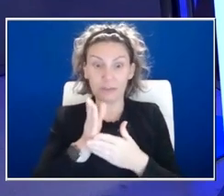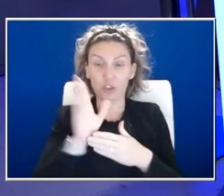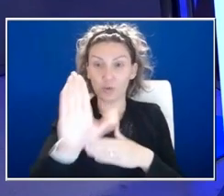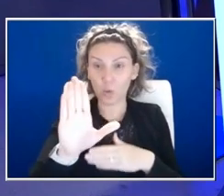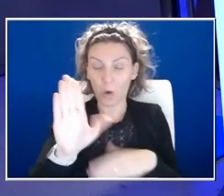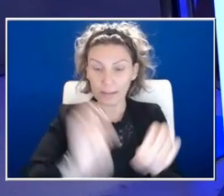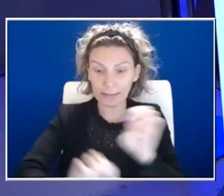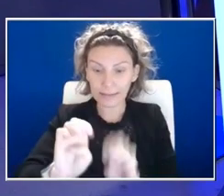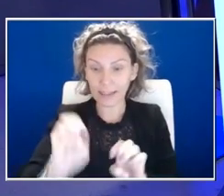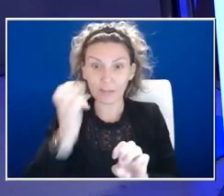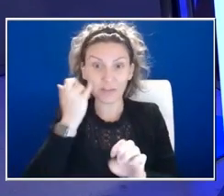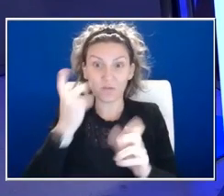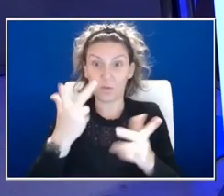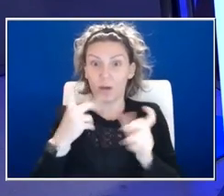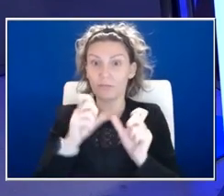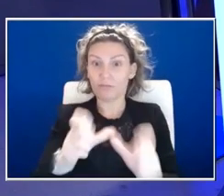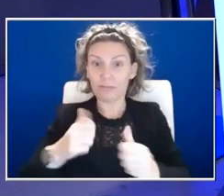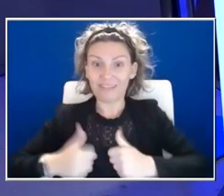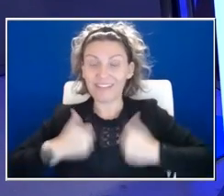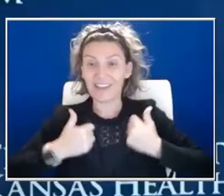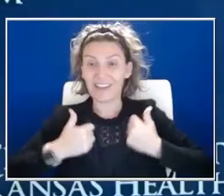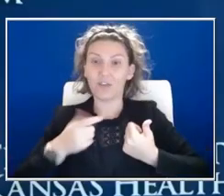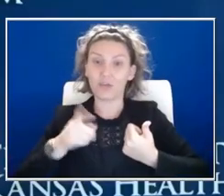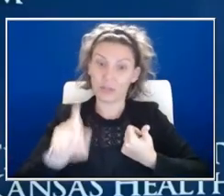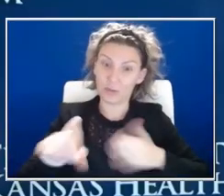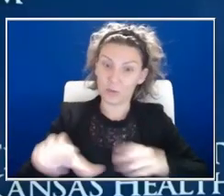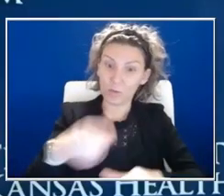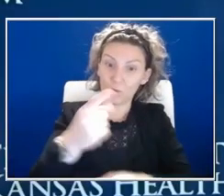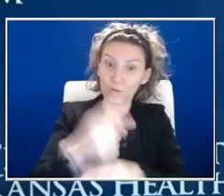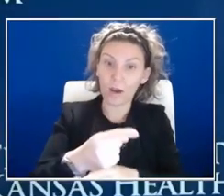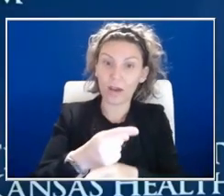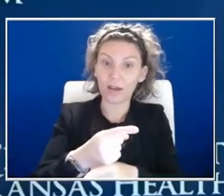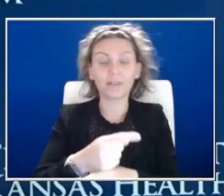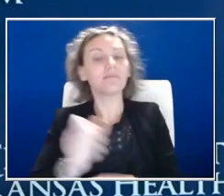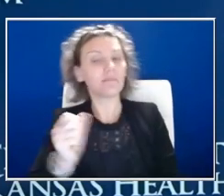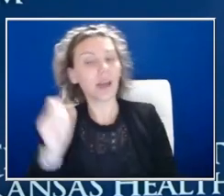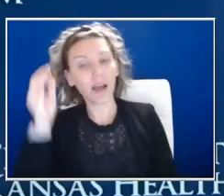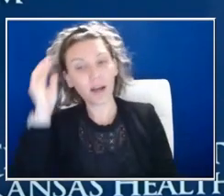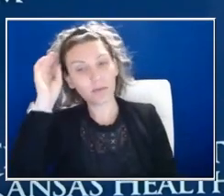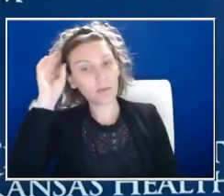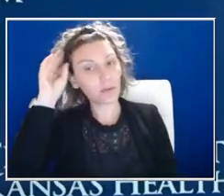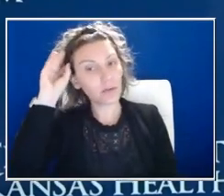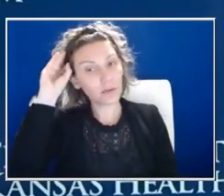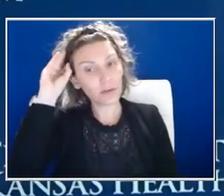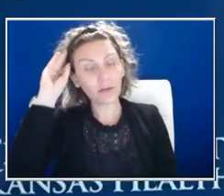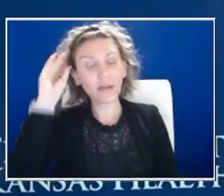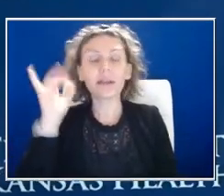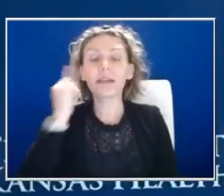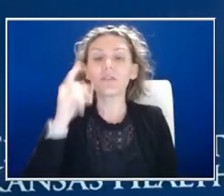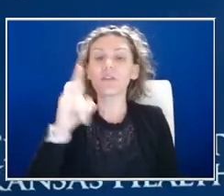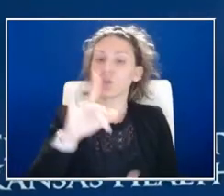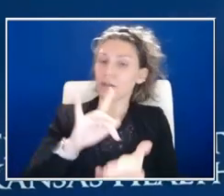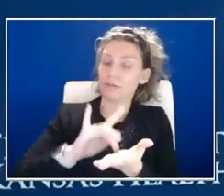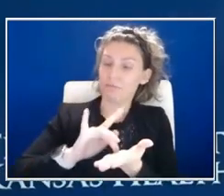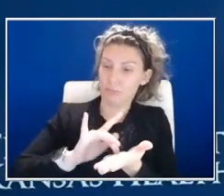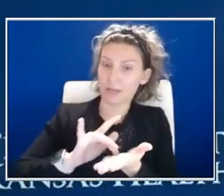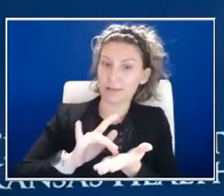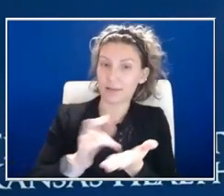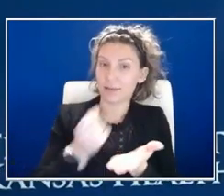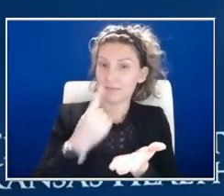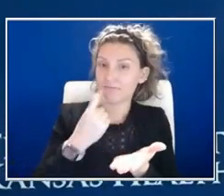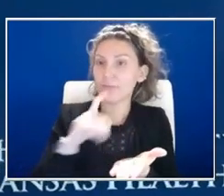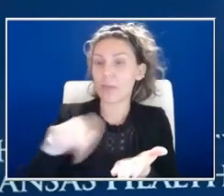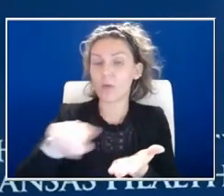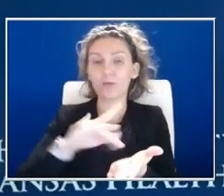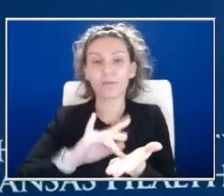long time, let's do it right. Yeah. So I think if you need medications, taking those medications, and if you don't like how the